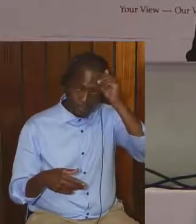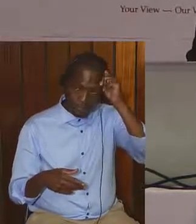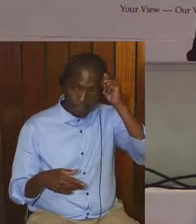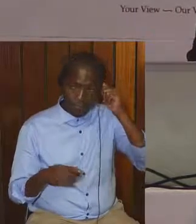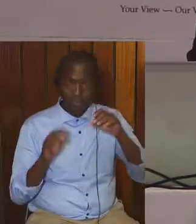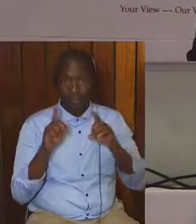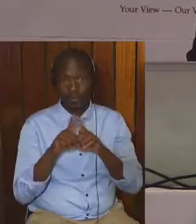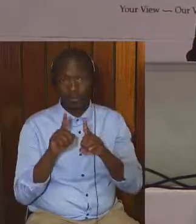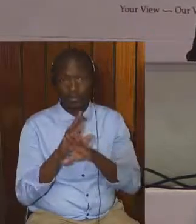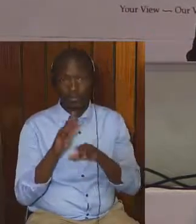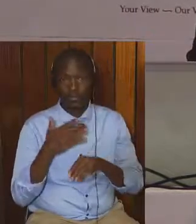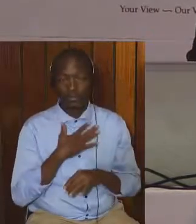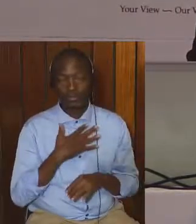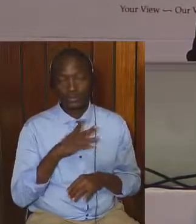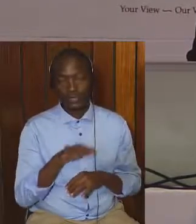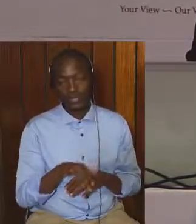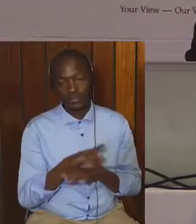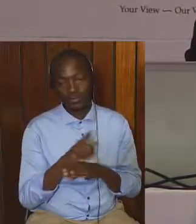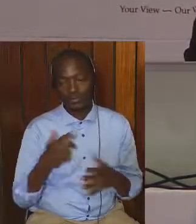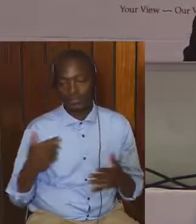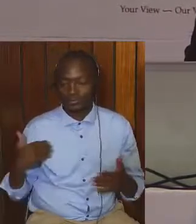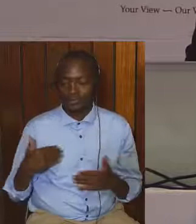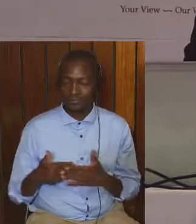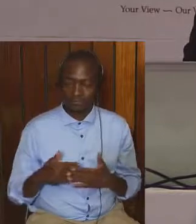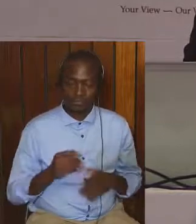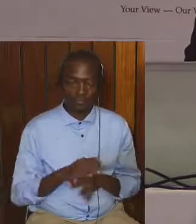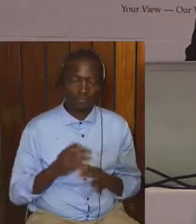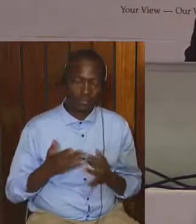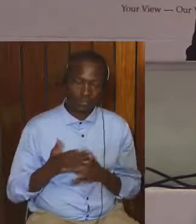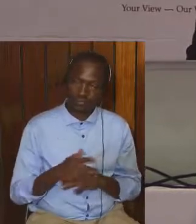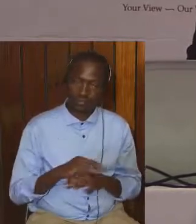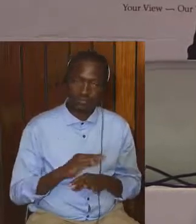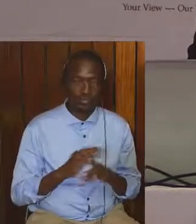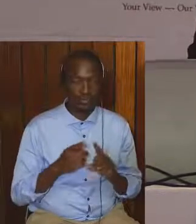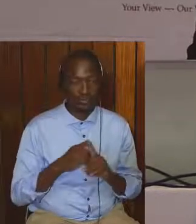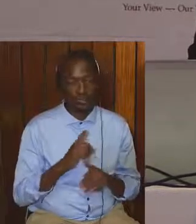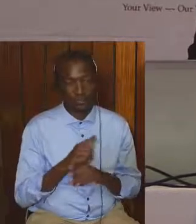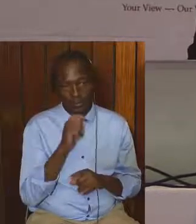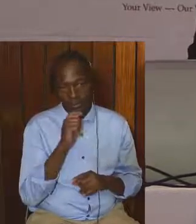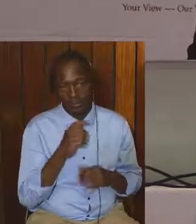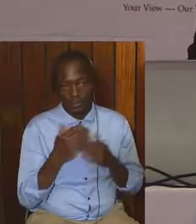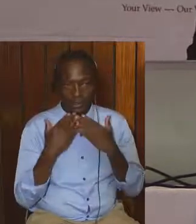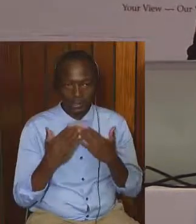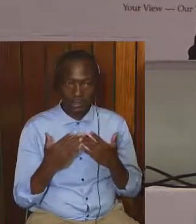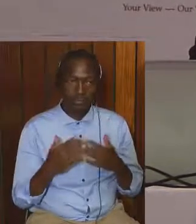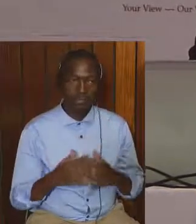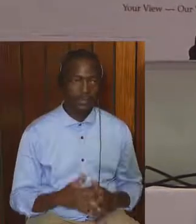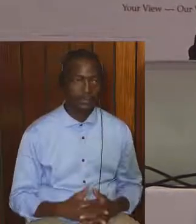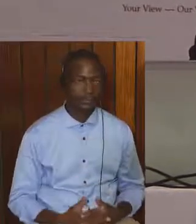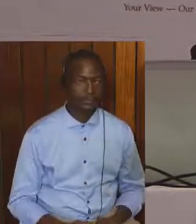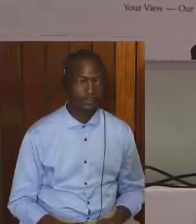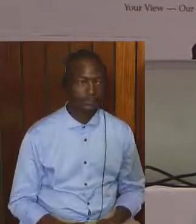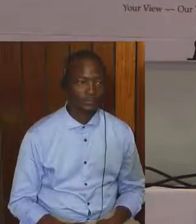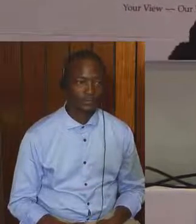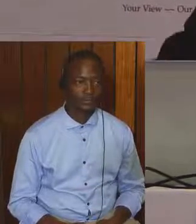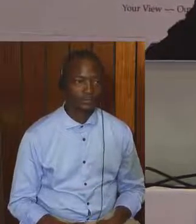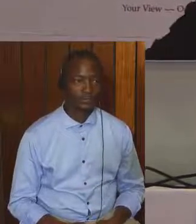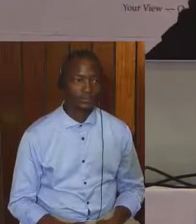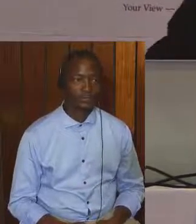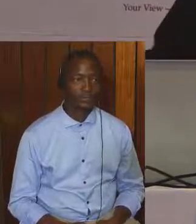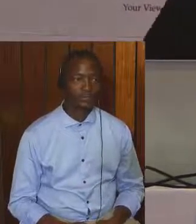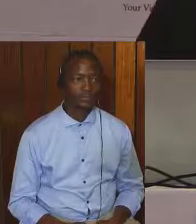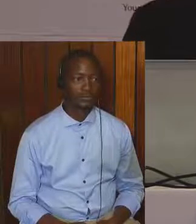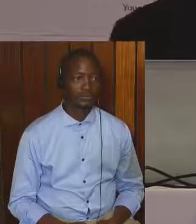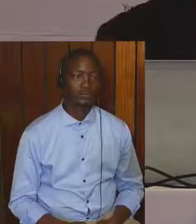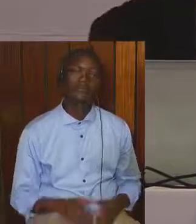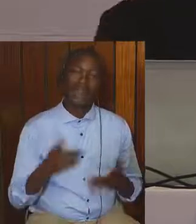And we also want to appreciate the fact that you've been with us right through and through to the end. We appreciate that. I guess that's the